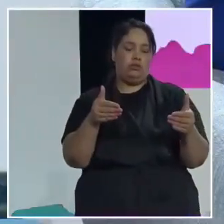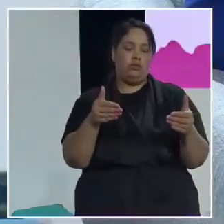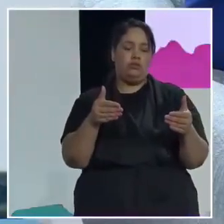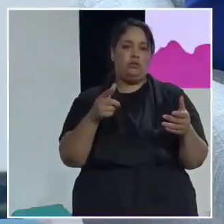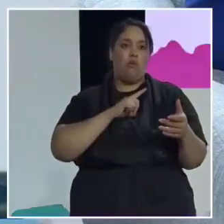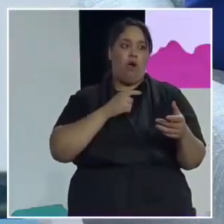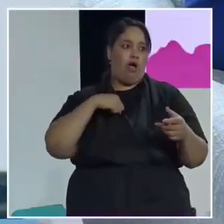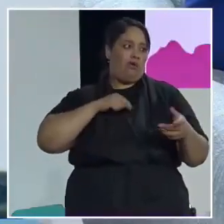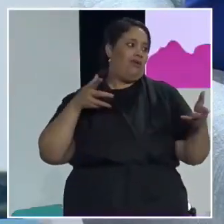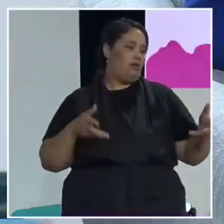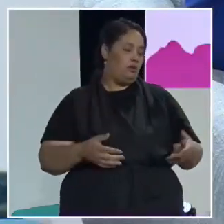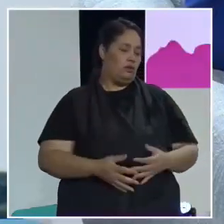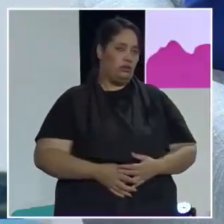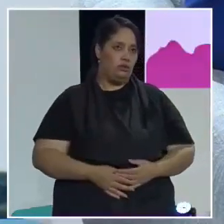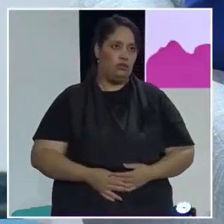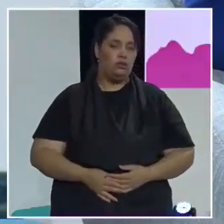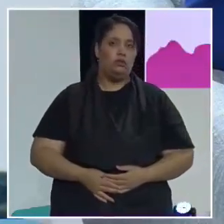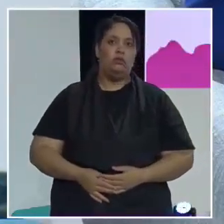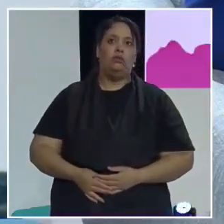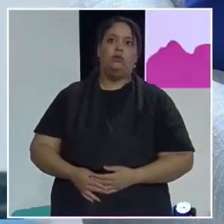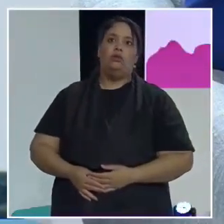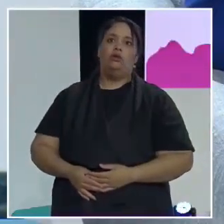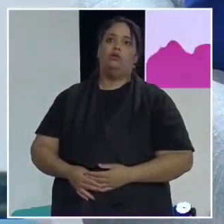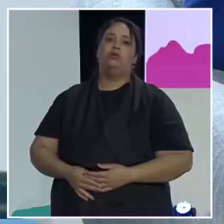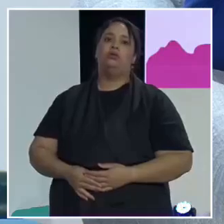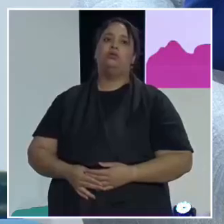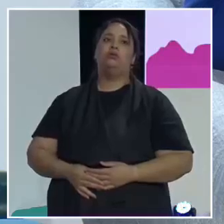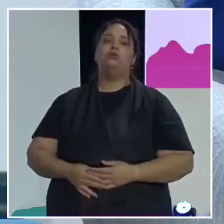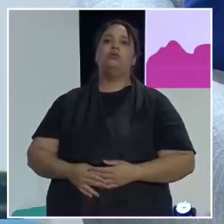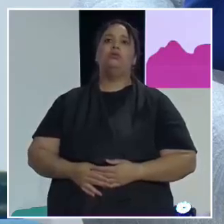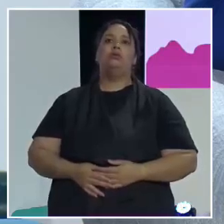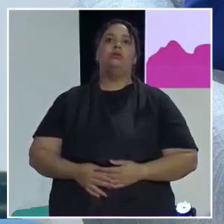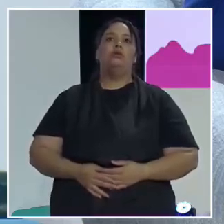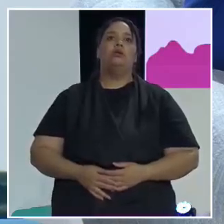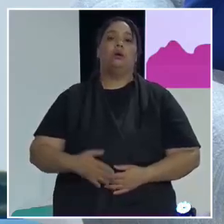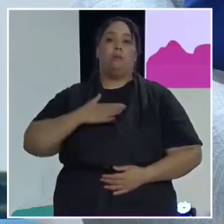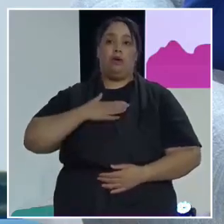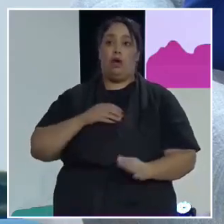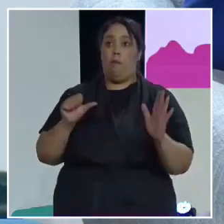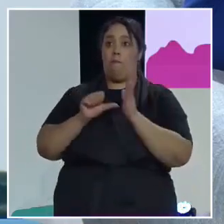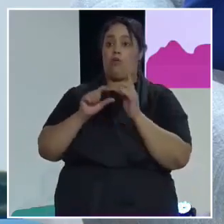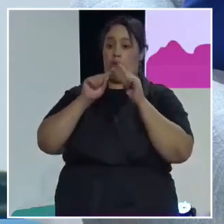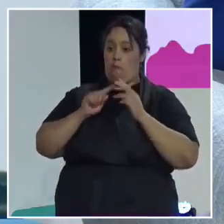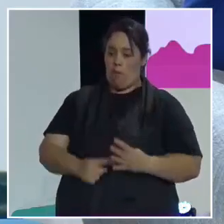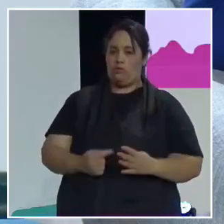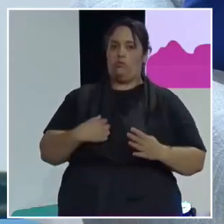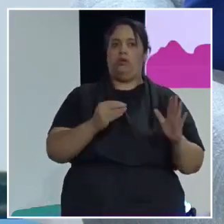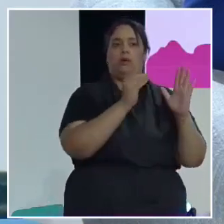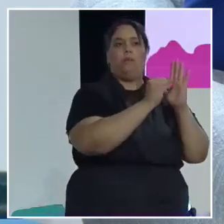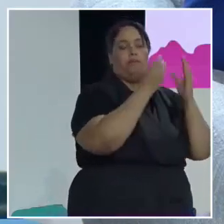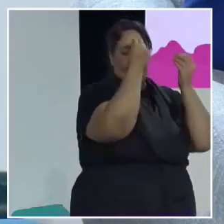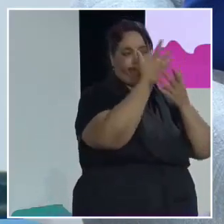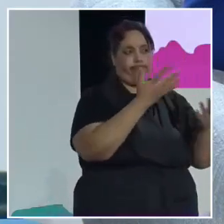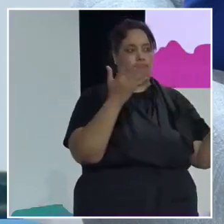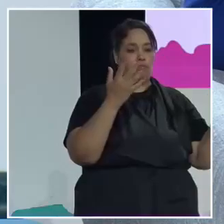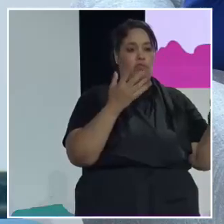all here. And let me lay out just a few main agenda items for me when it comes to this gathering and the